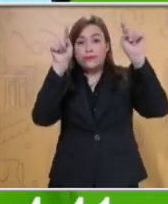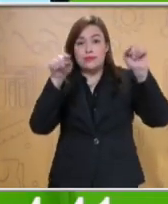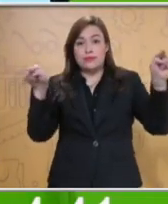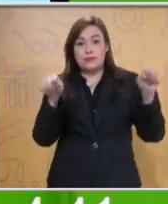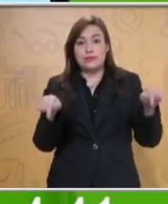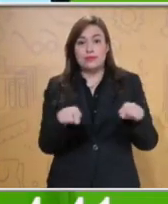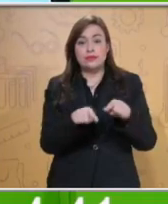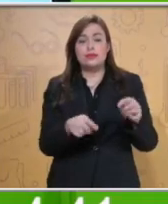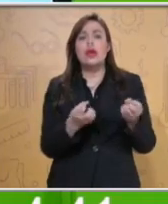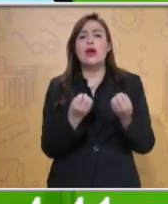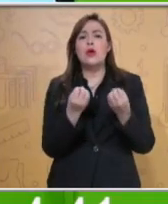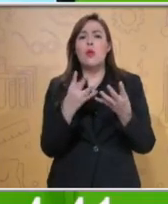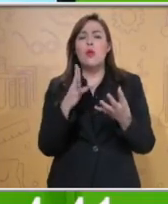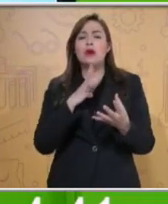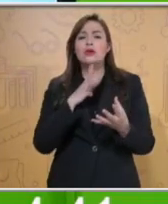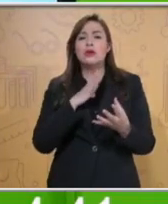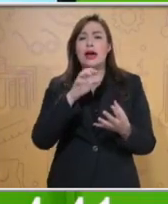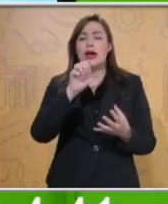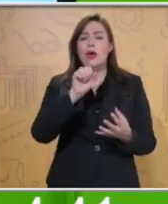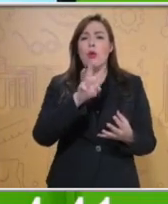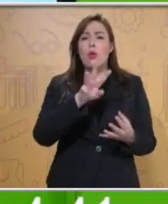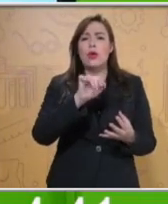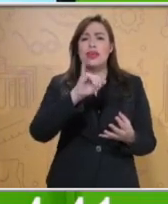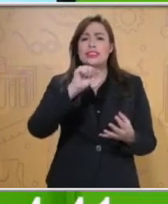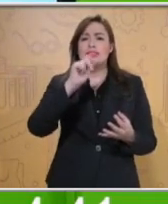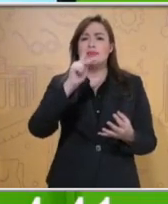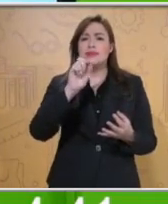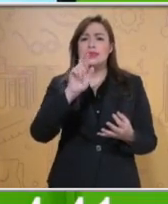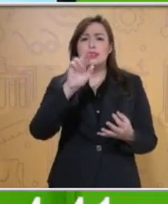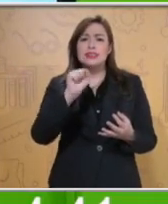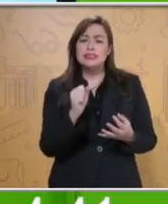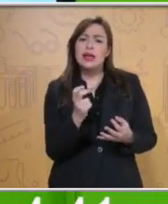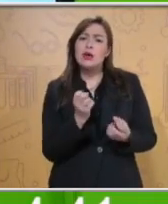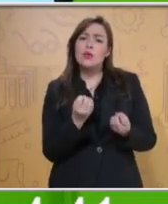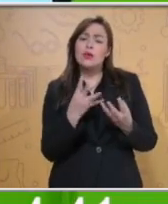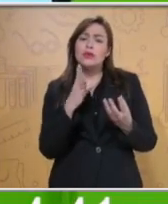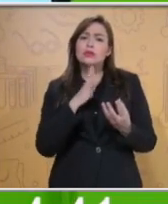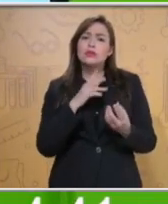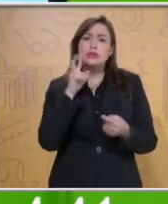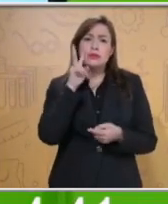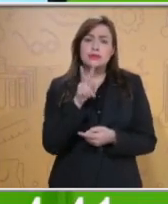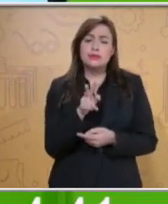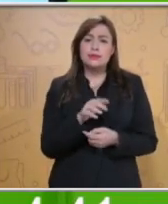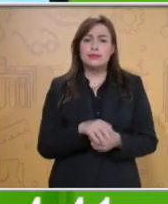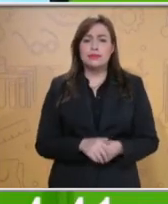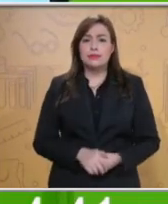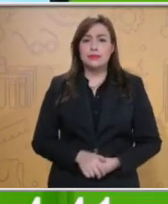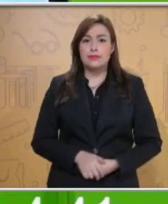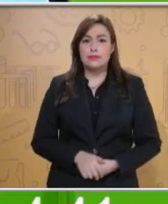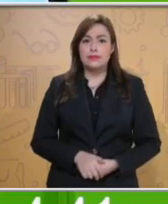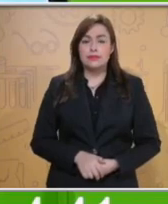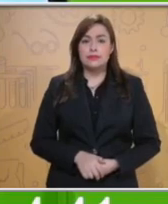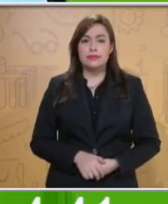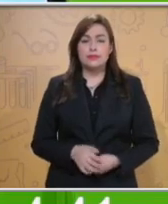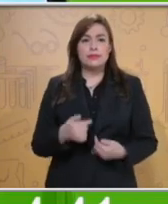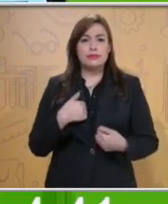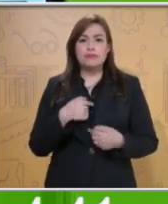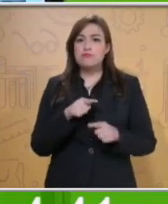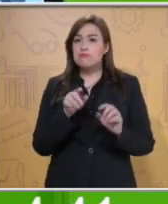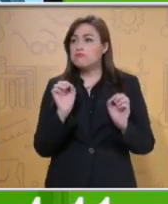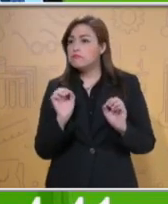anyone. Remember that for whispers, we use broken lines or interrupted lines, so we don't have